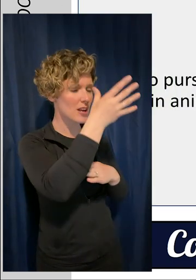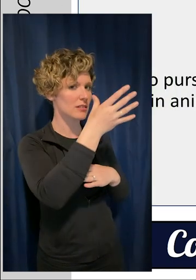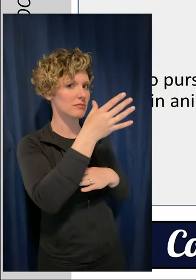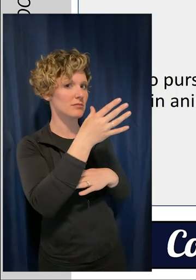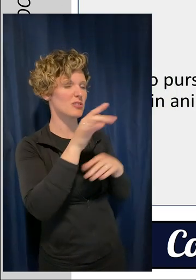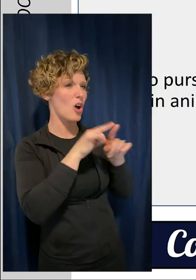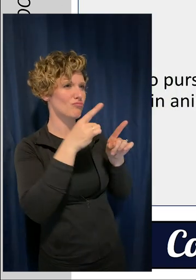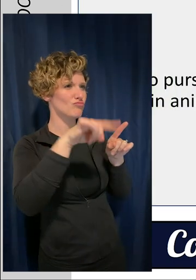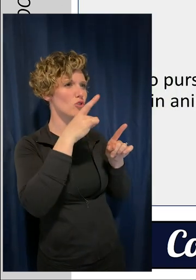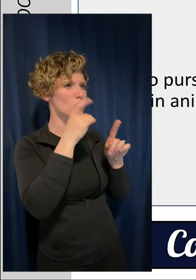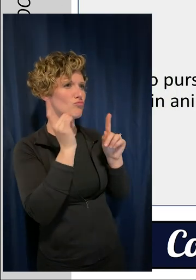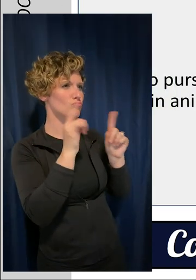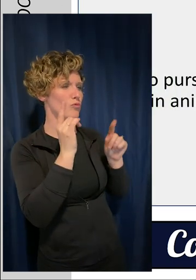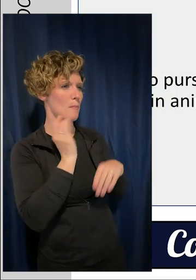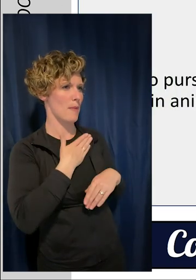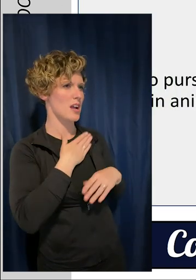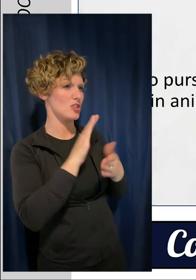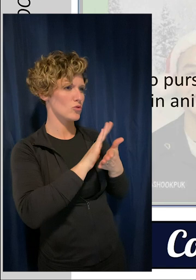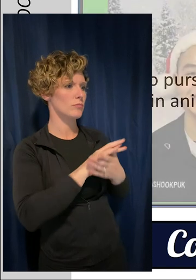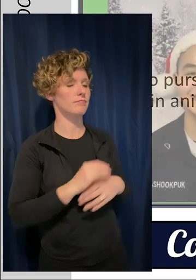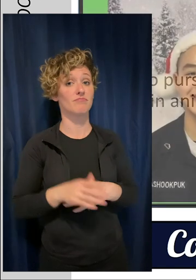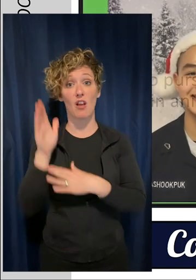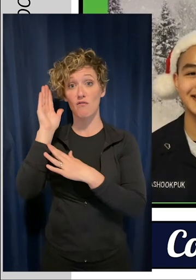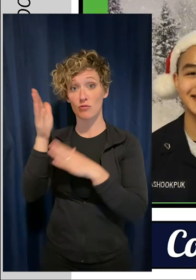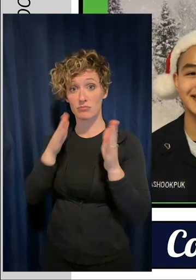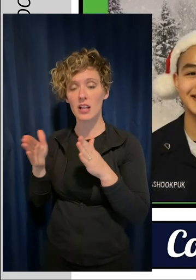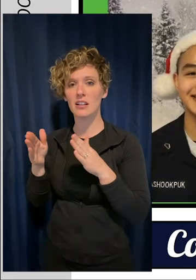plans to pursue a career in animation.